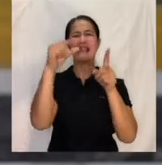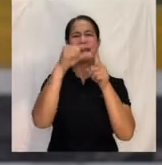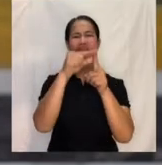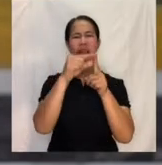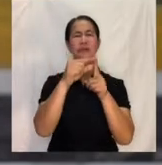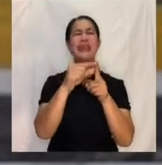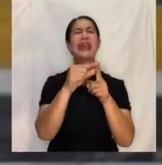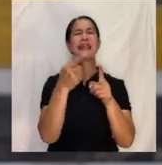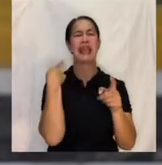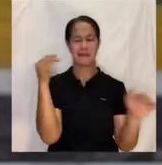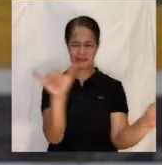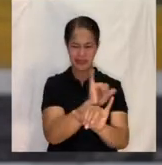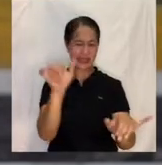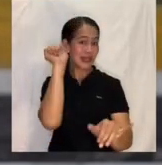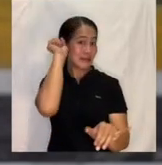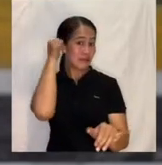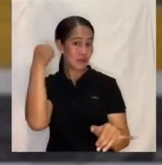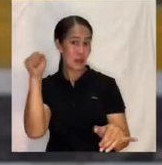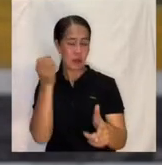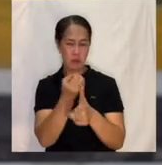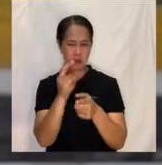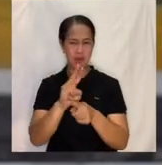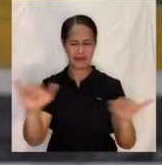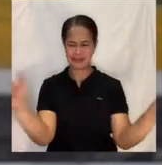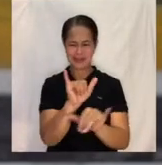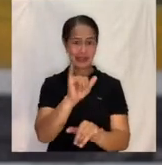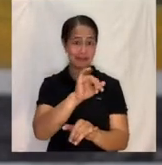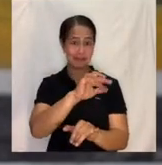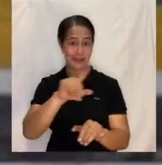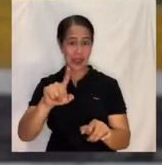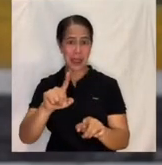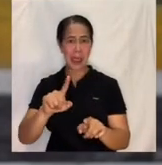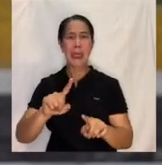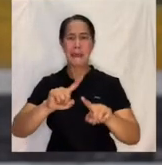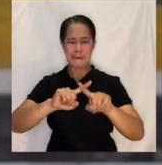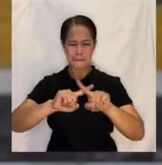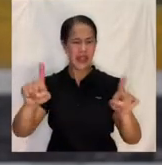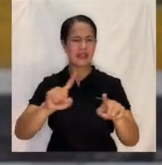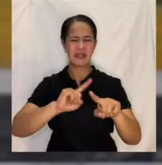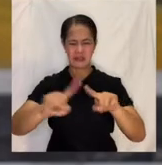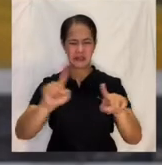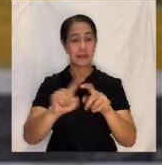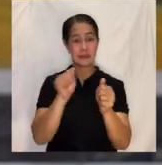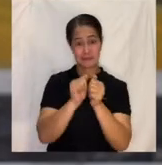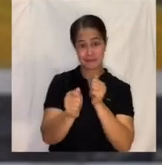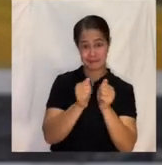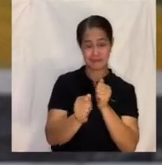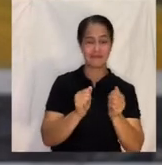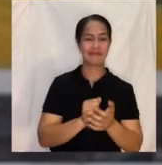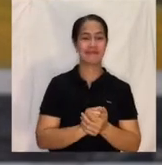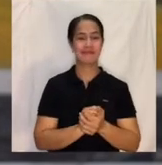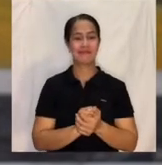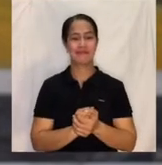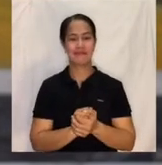these words that have the same sounds or sometimes spelling but with different meanings?